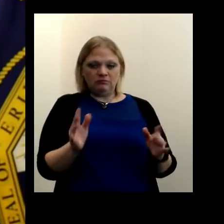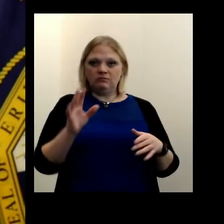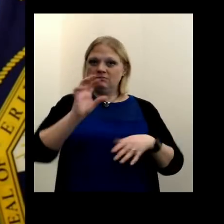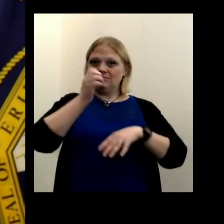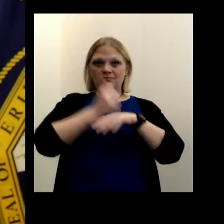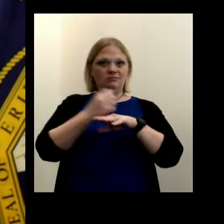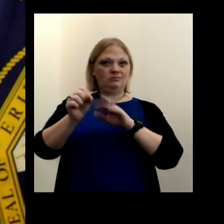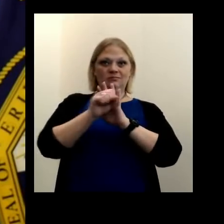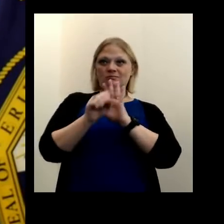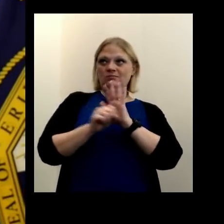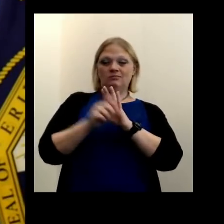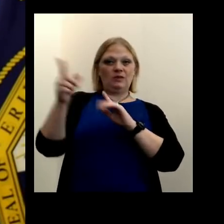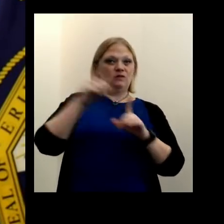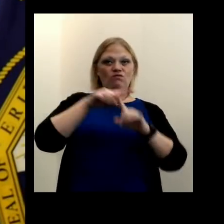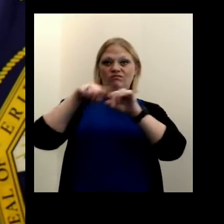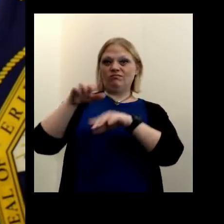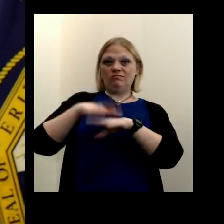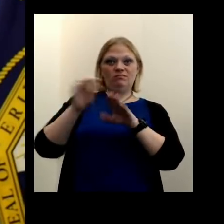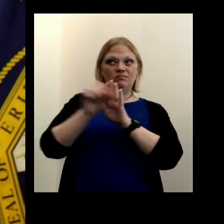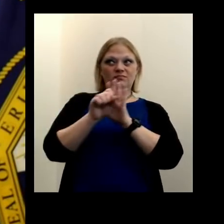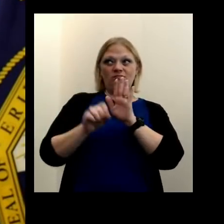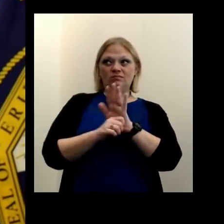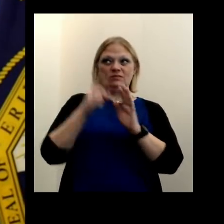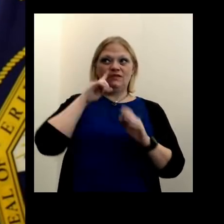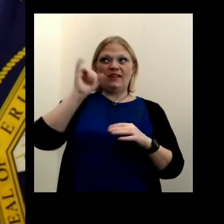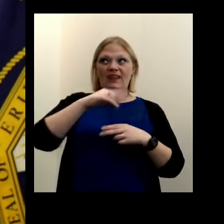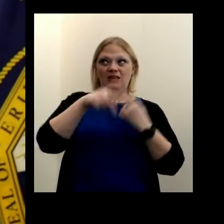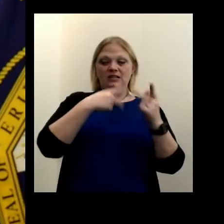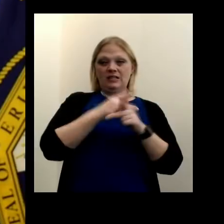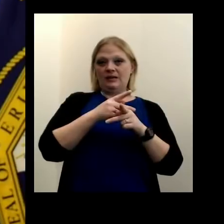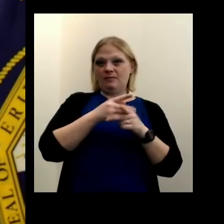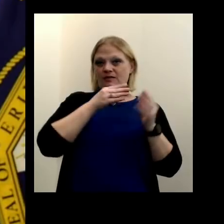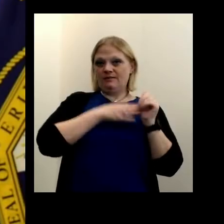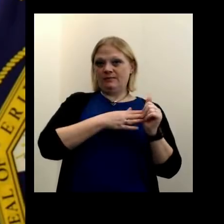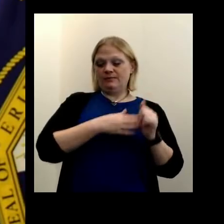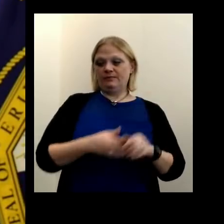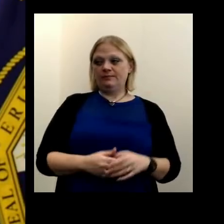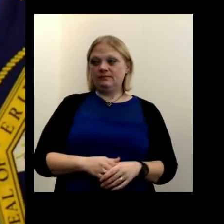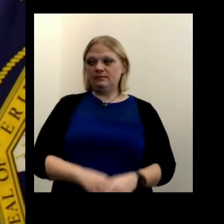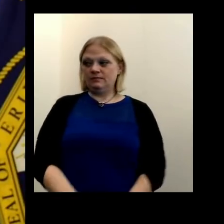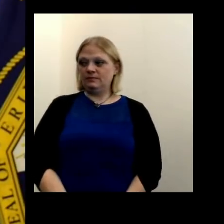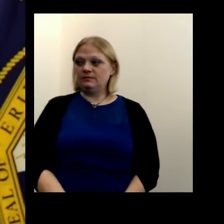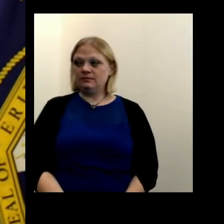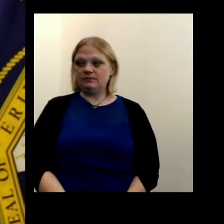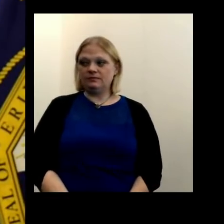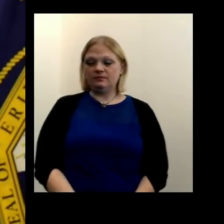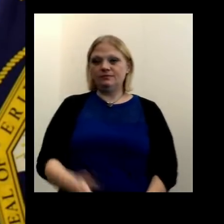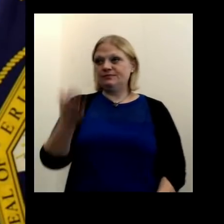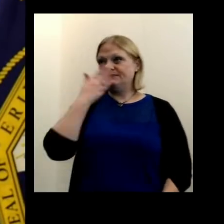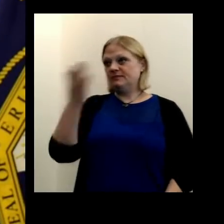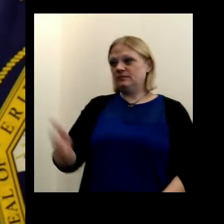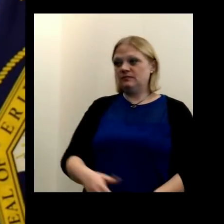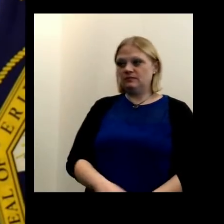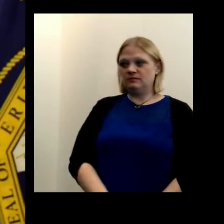state. So they would have to rely on the state to give them that type of guidance. Thanks. Okay, thank you.